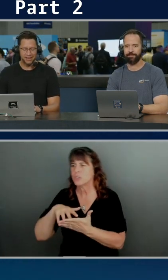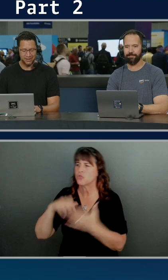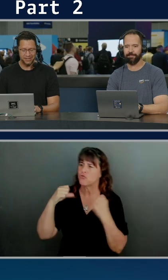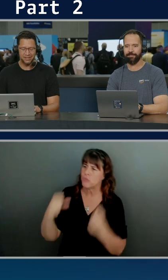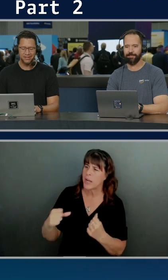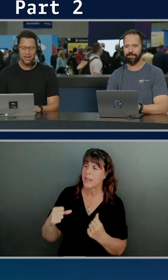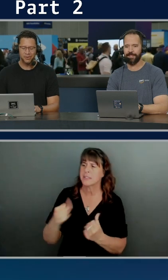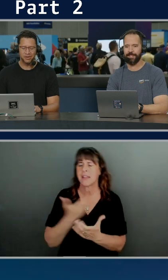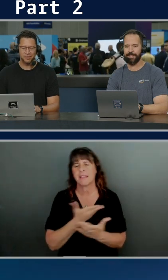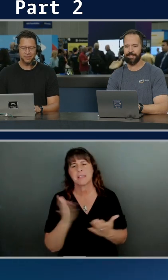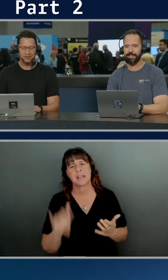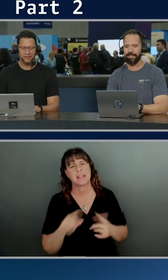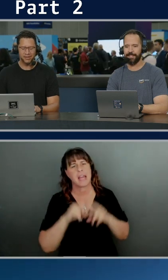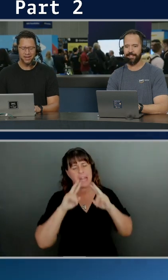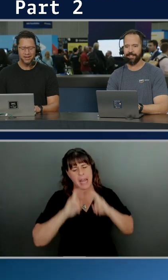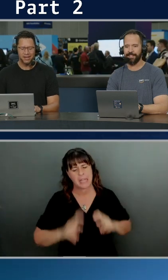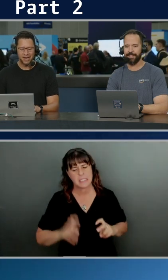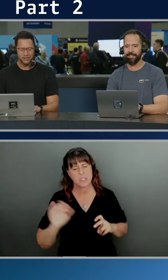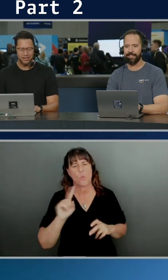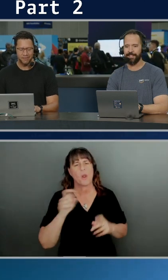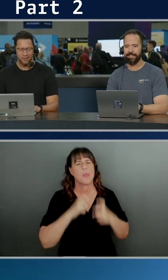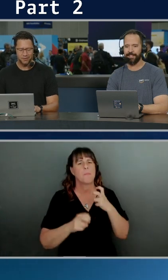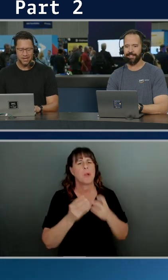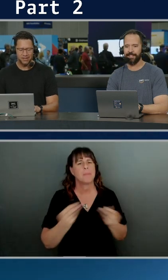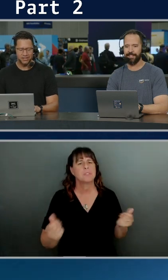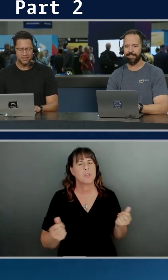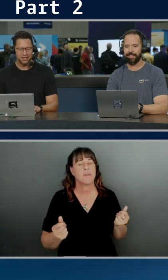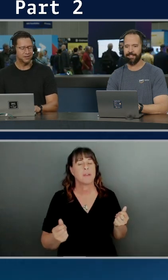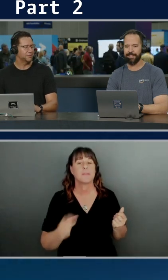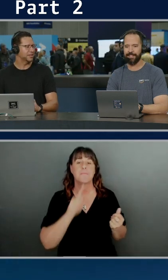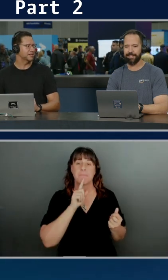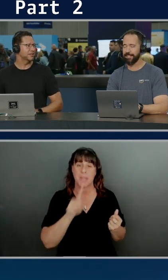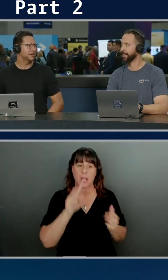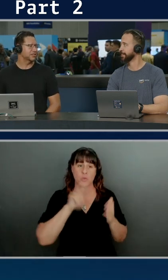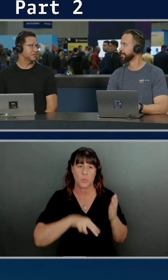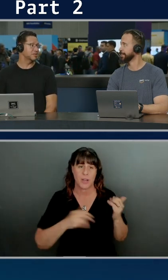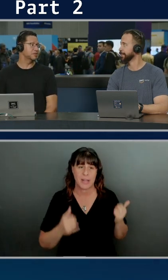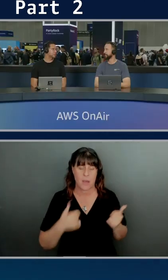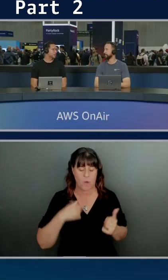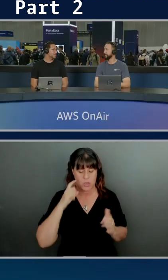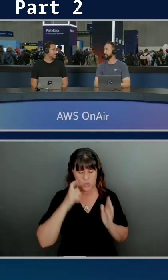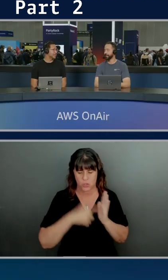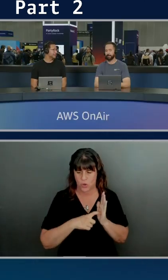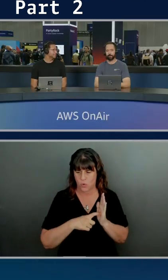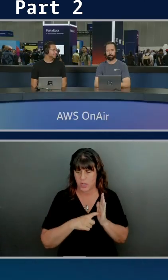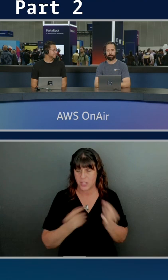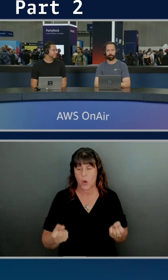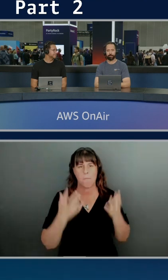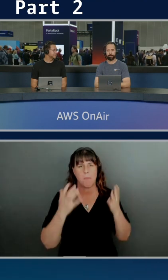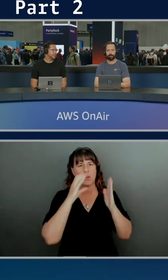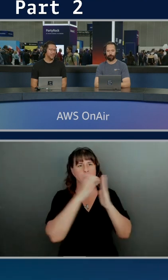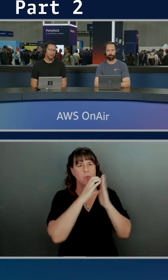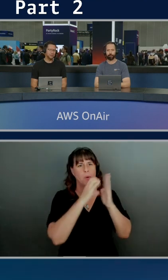data analysis, or the problem solving. I actually, reading this just now, I realized there are actually multiple components to AI.